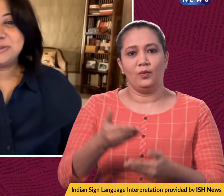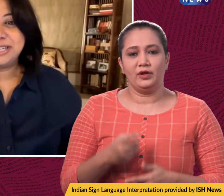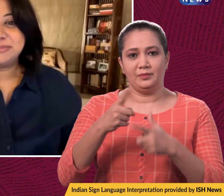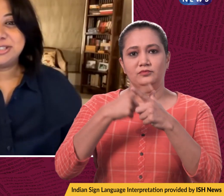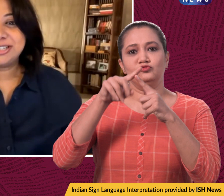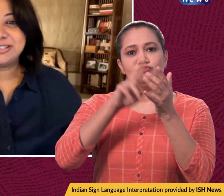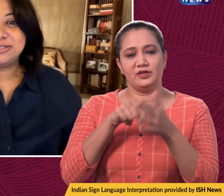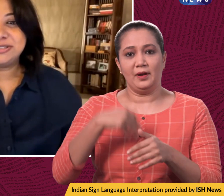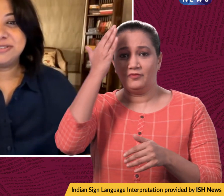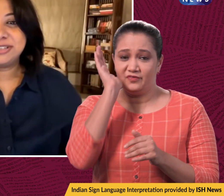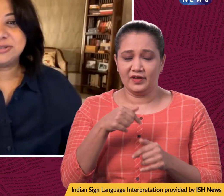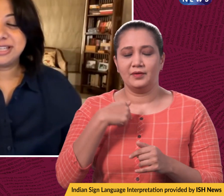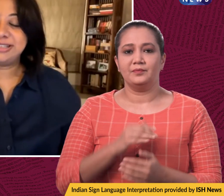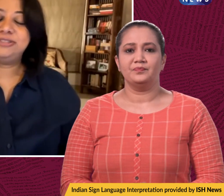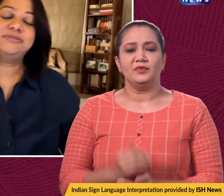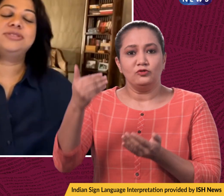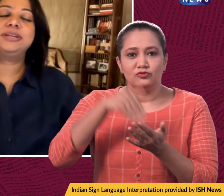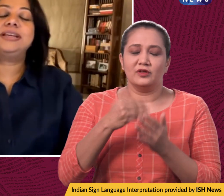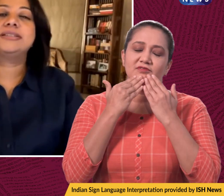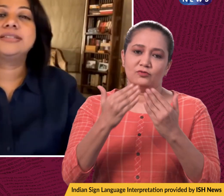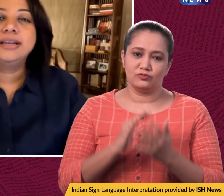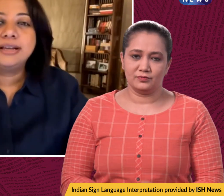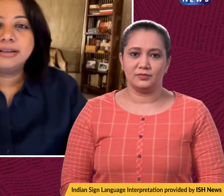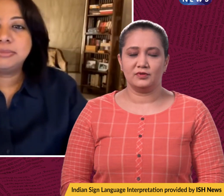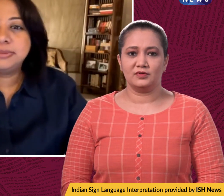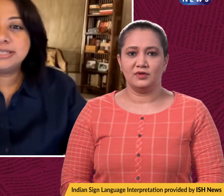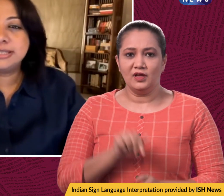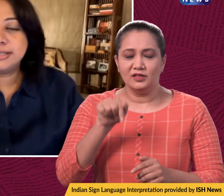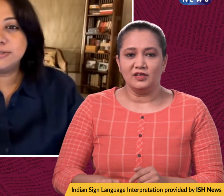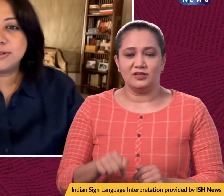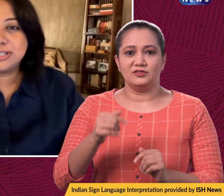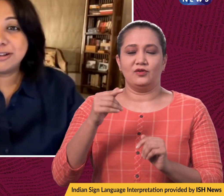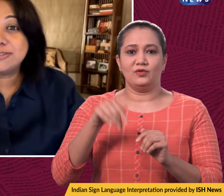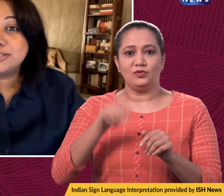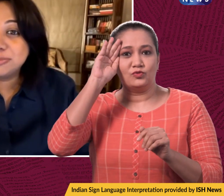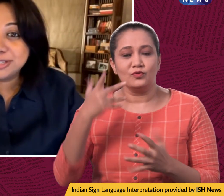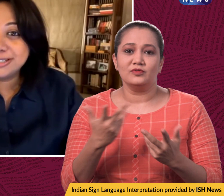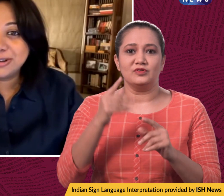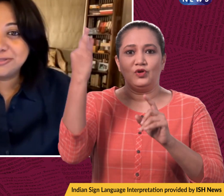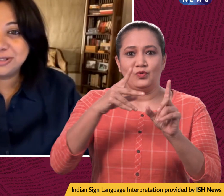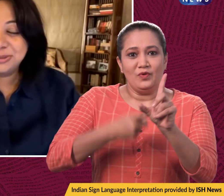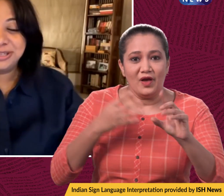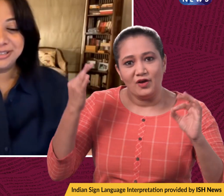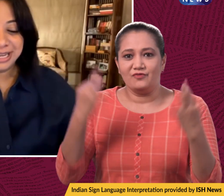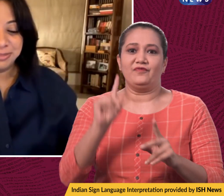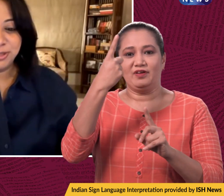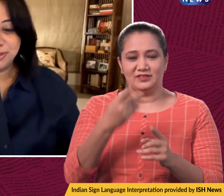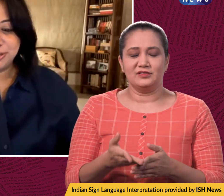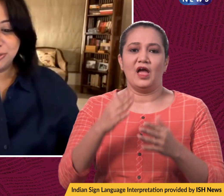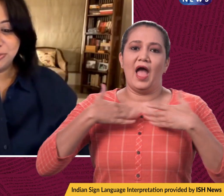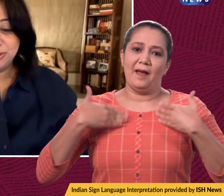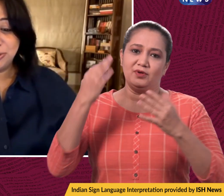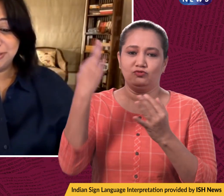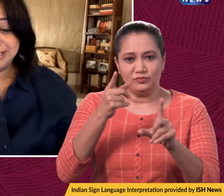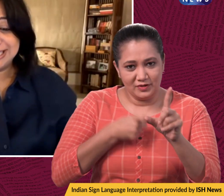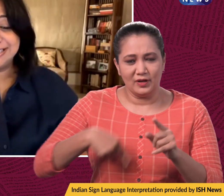Good evening and welcome to Just the News. I'm Faye D'Souza. Thank you for joining us. This is, of course, our first bulletin of the new year. So happy new year to